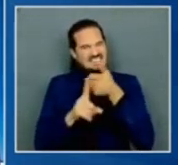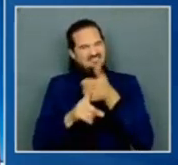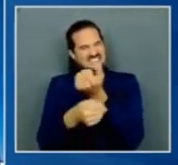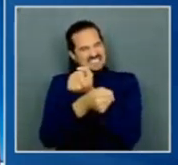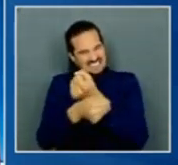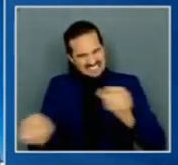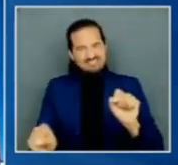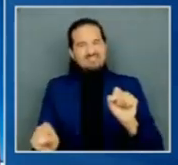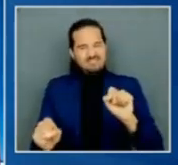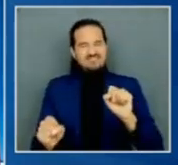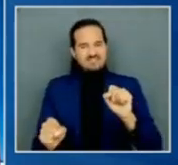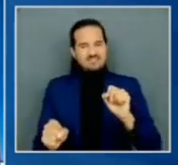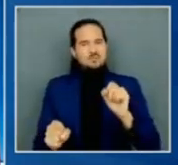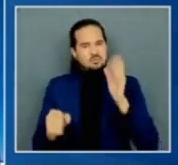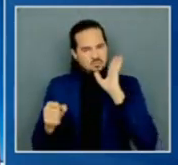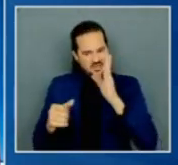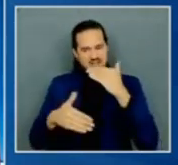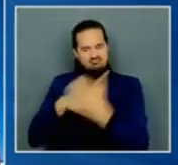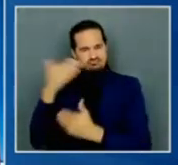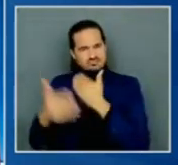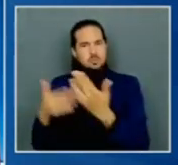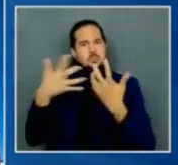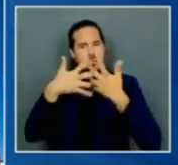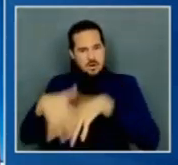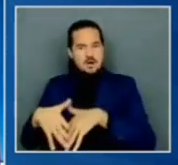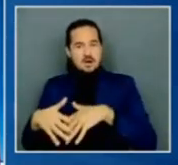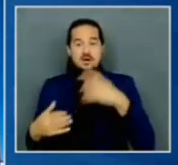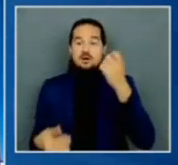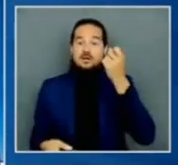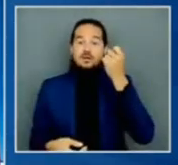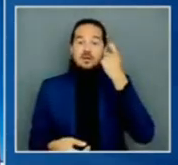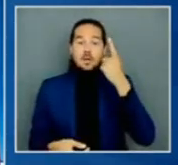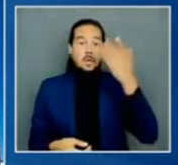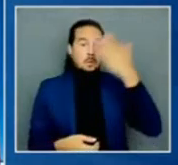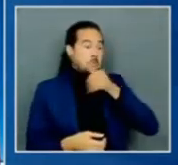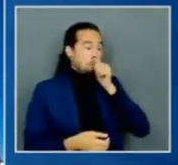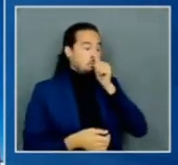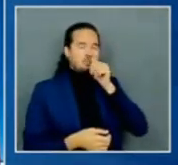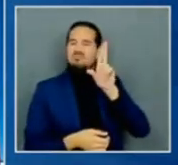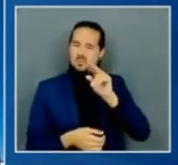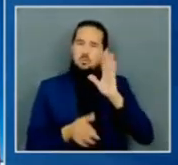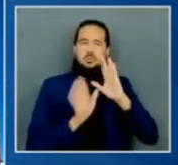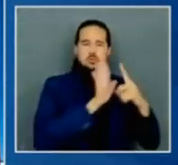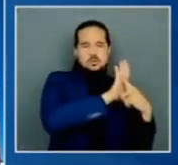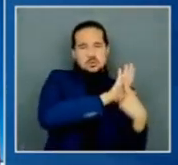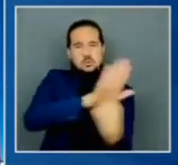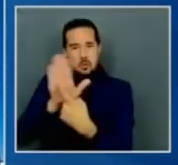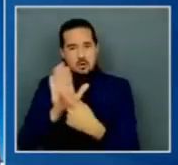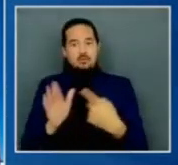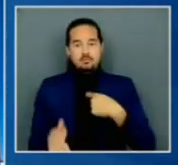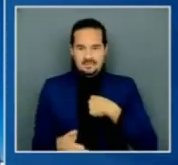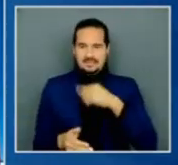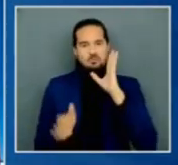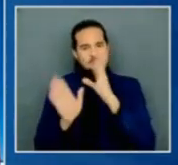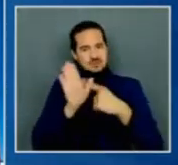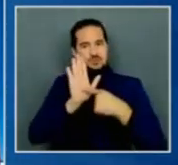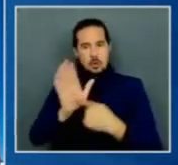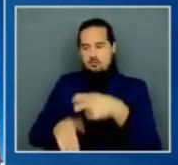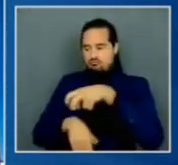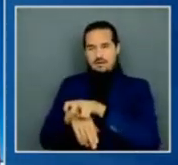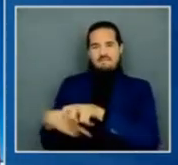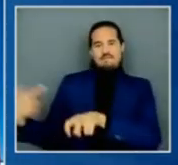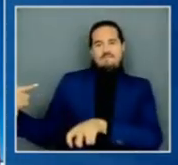take. They're working on that plan right now. And when I do it, I'll do it publicly, and so you all can actually